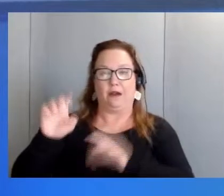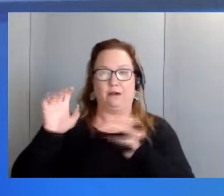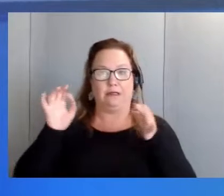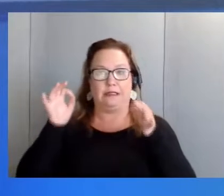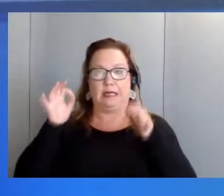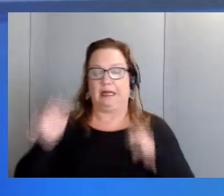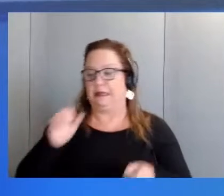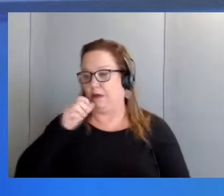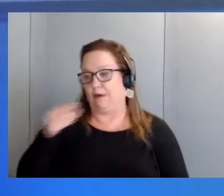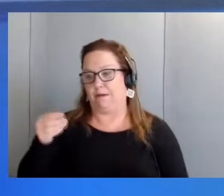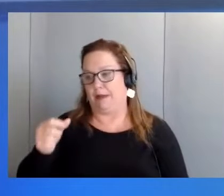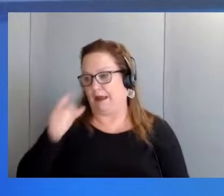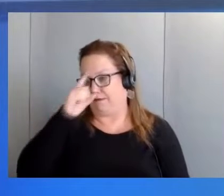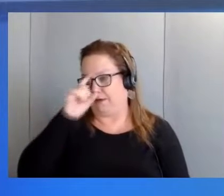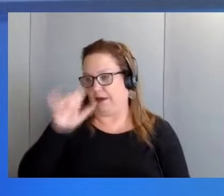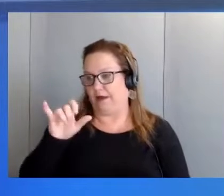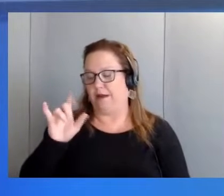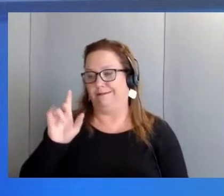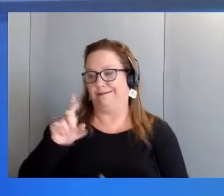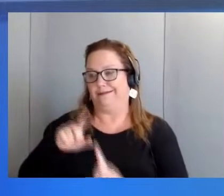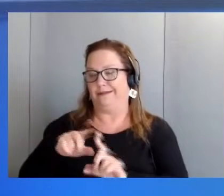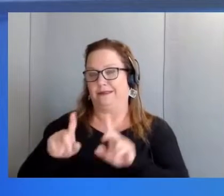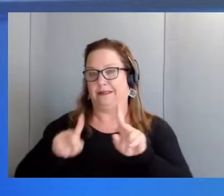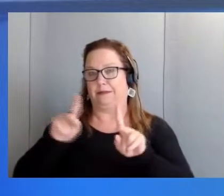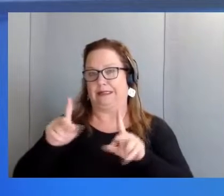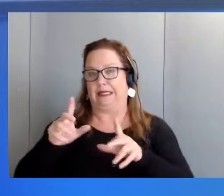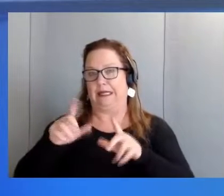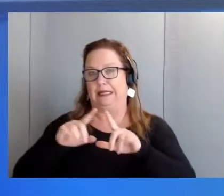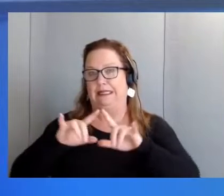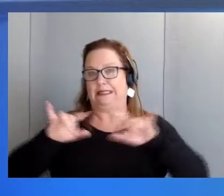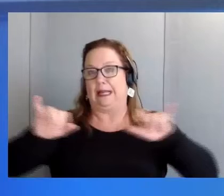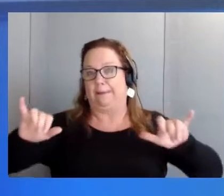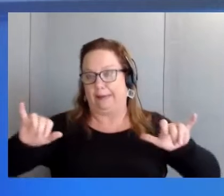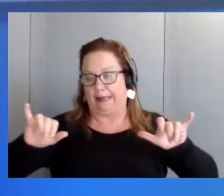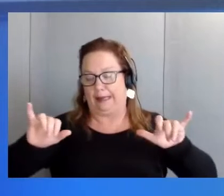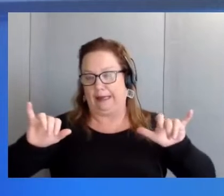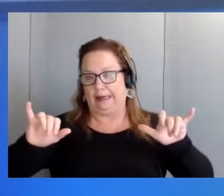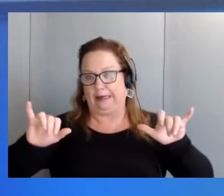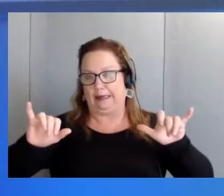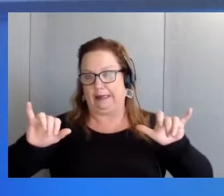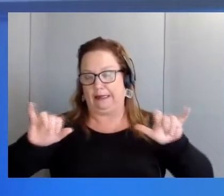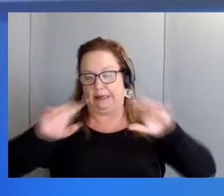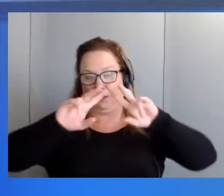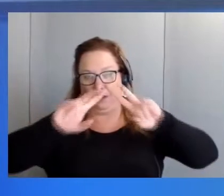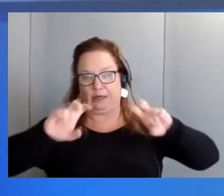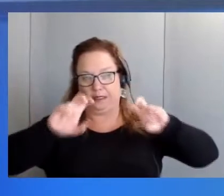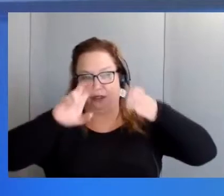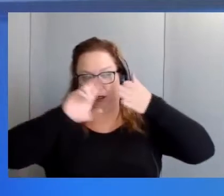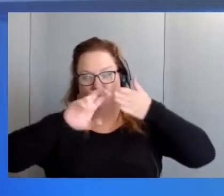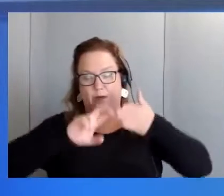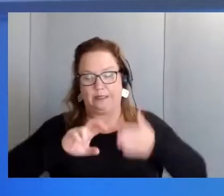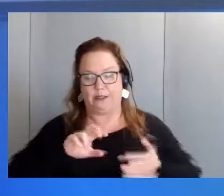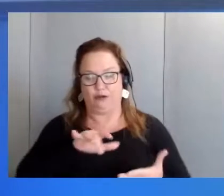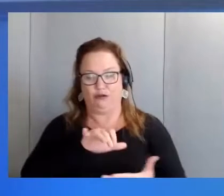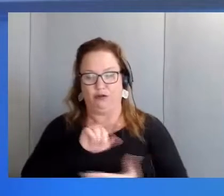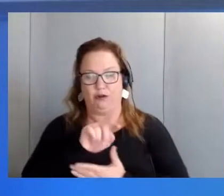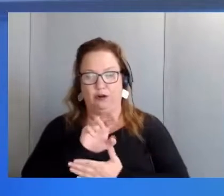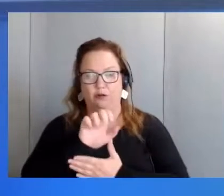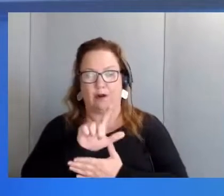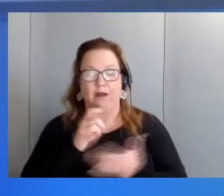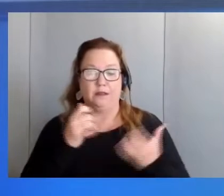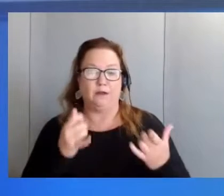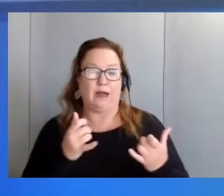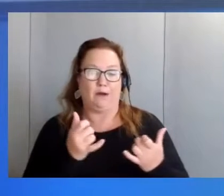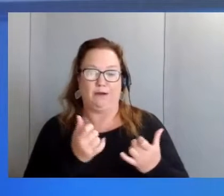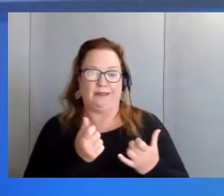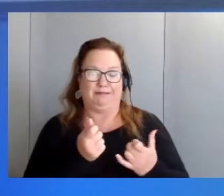pay for it unless somebody was getting it while they were being assessed in a research trial. And so now we're basically only giving it